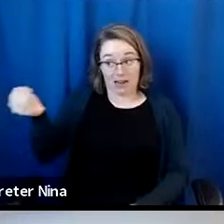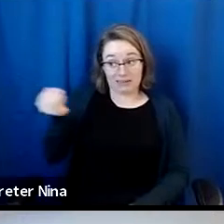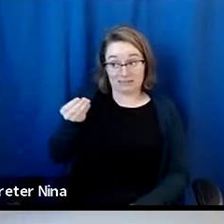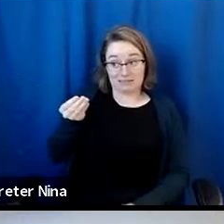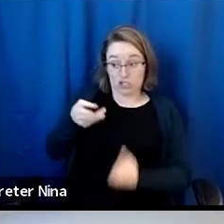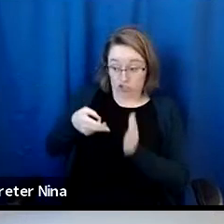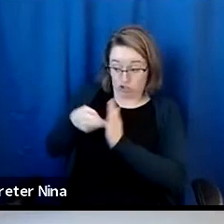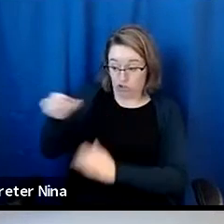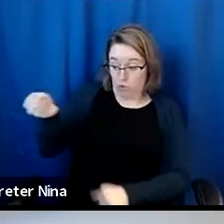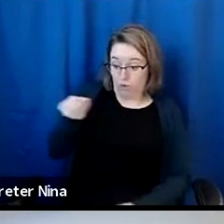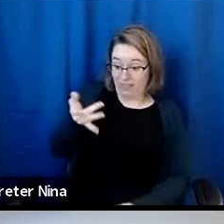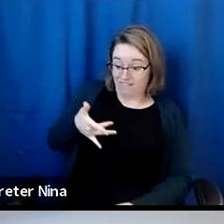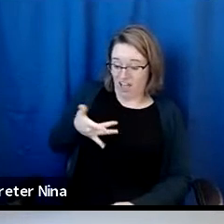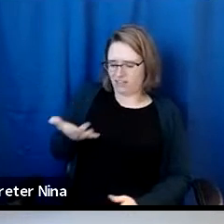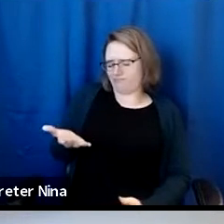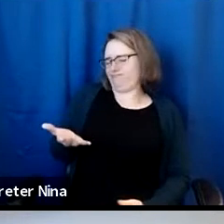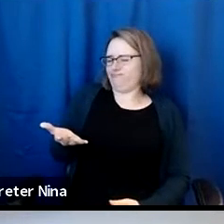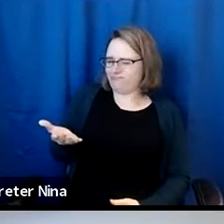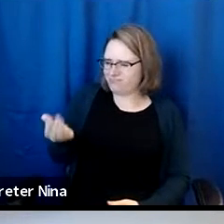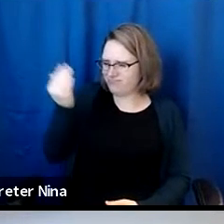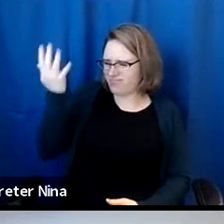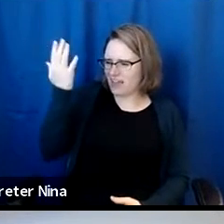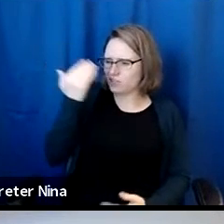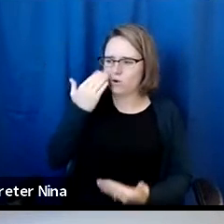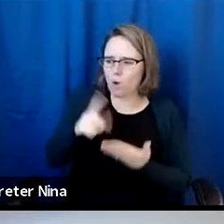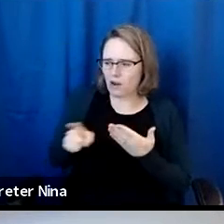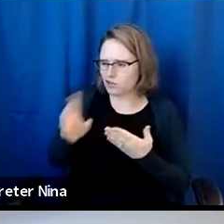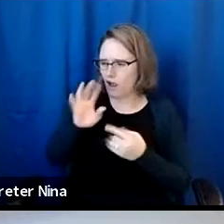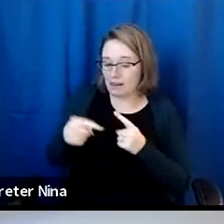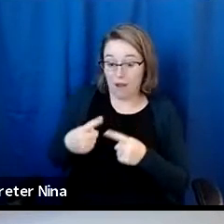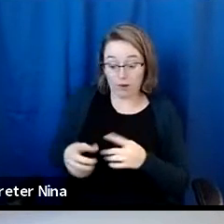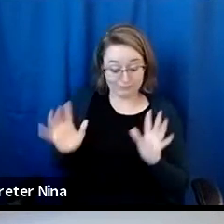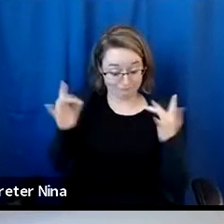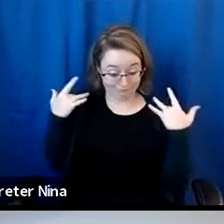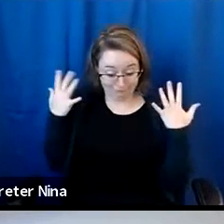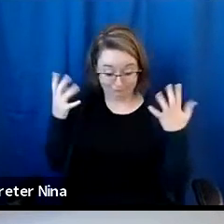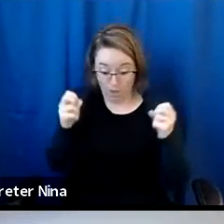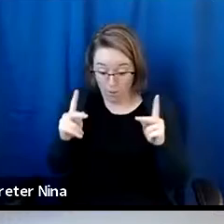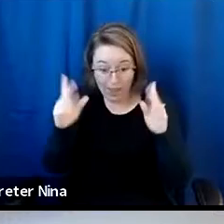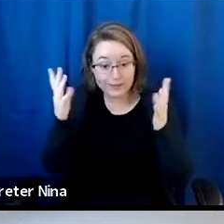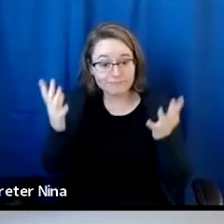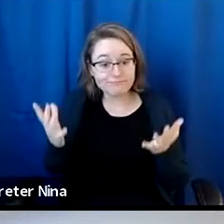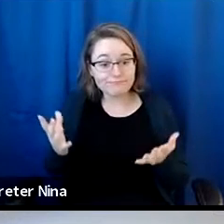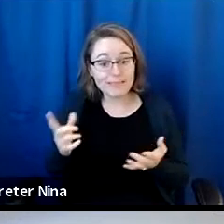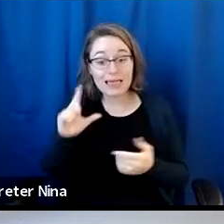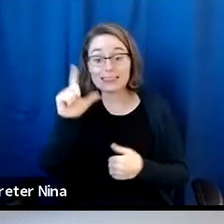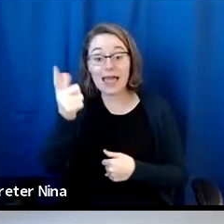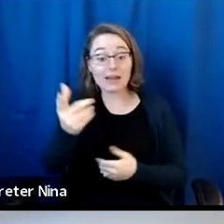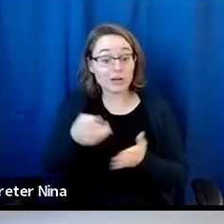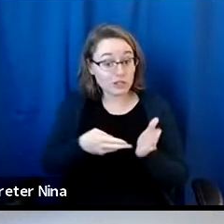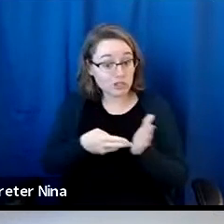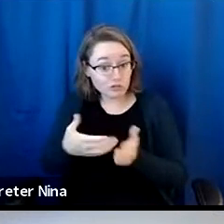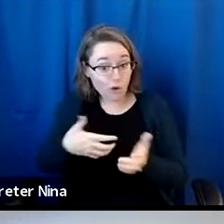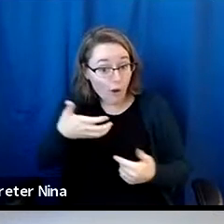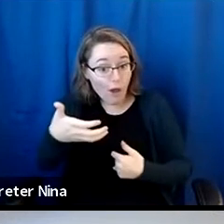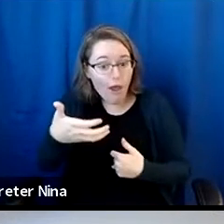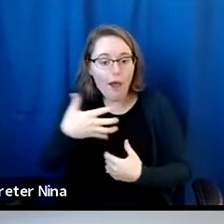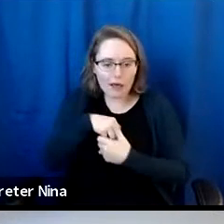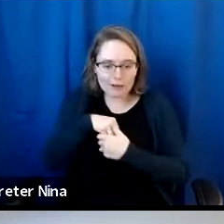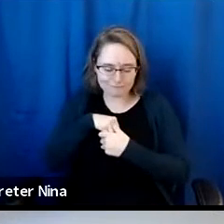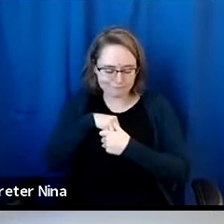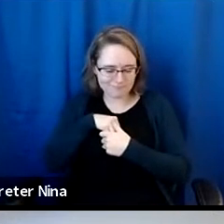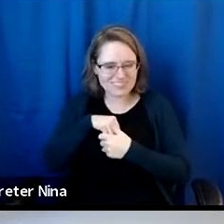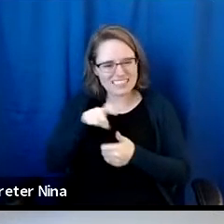truth, you don't know what you're talking about. Okay, then you don't get truth, right? So you got to be mature enough